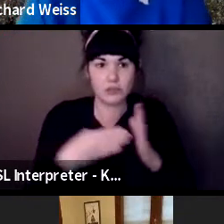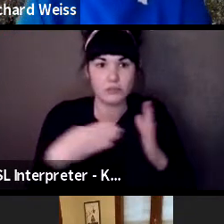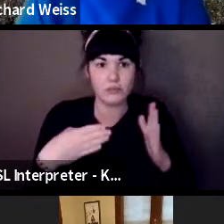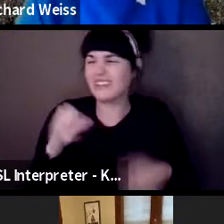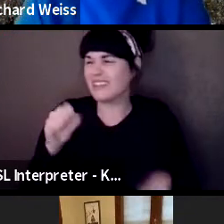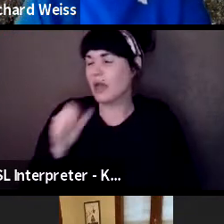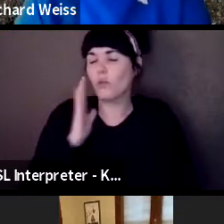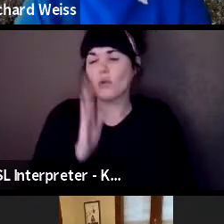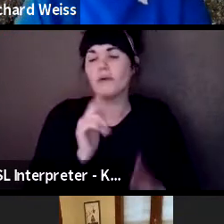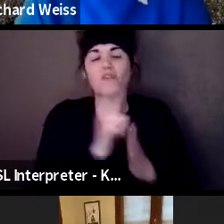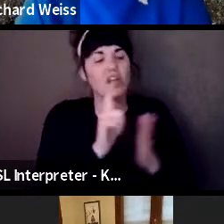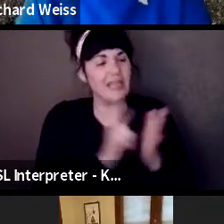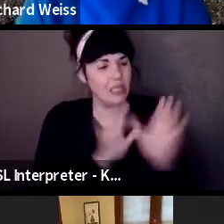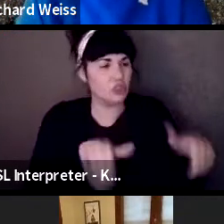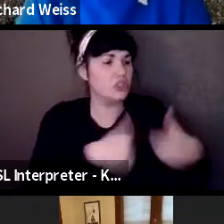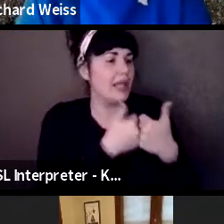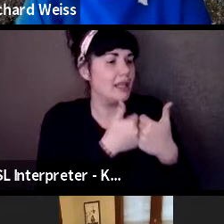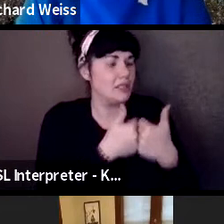Okay, thank you.